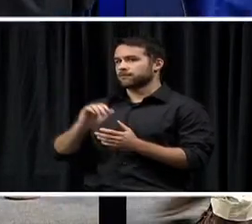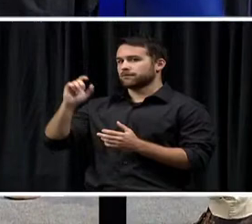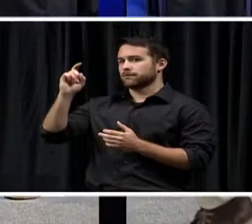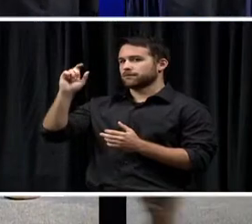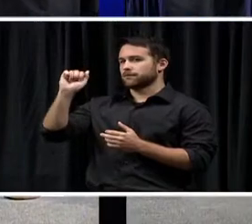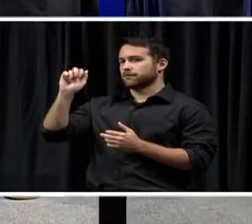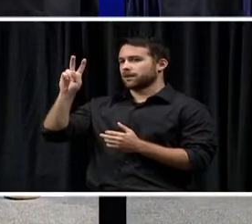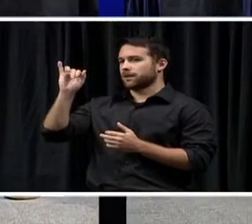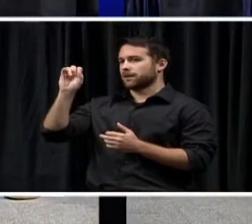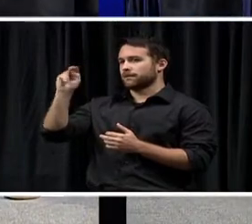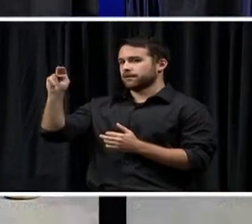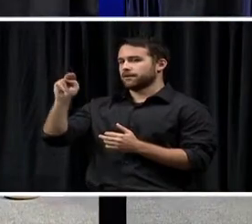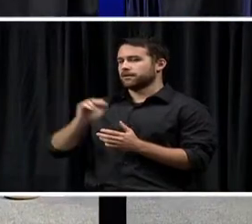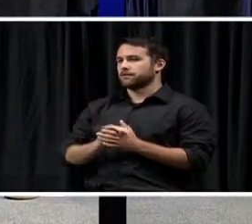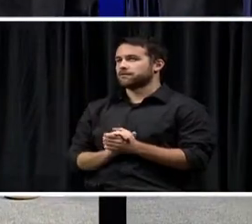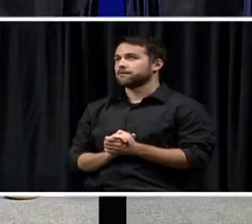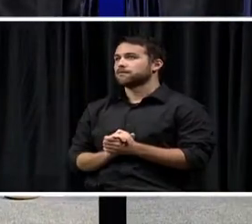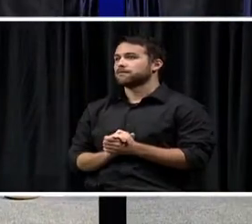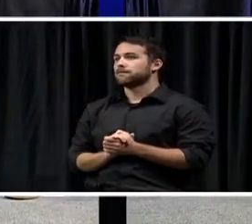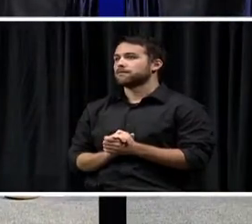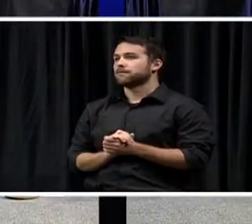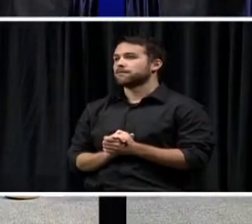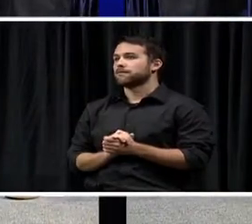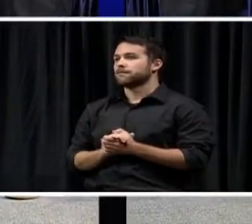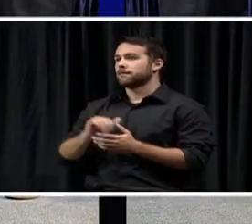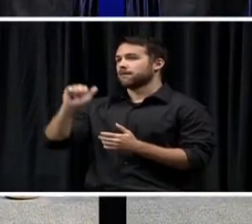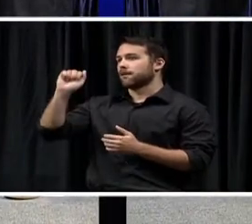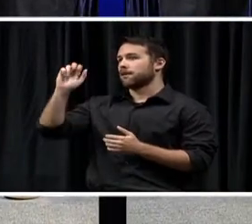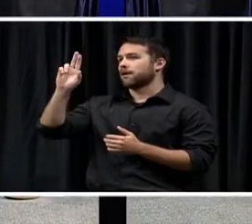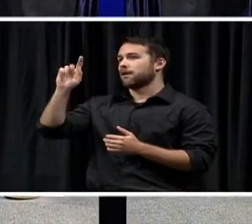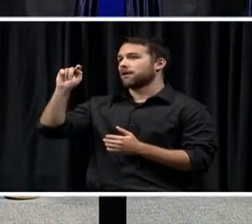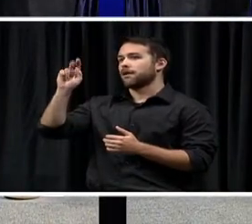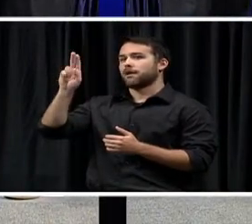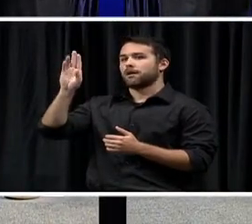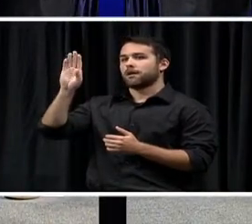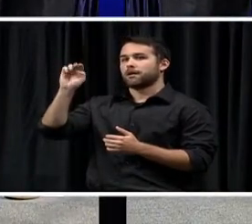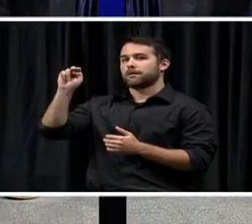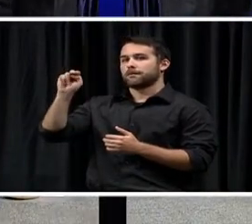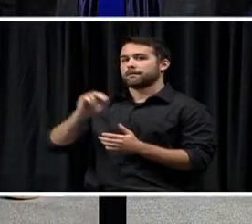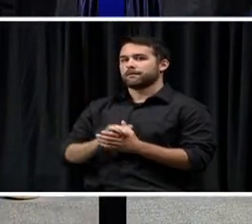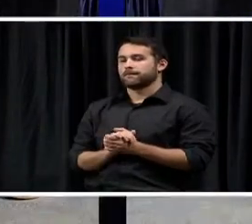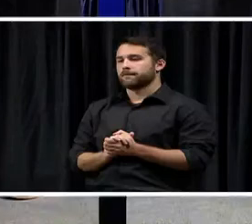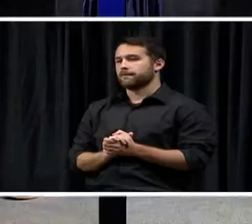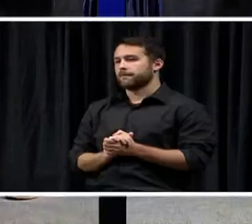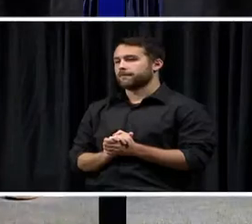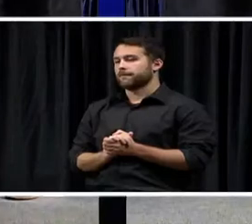Xavion Tyreek Gay. Autumn Darlene Gilbert.